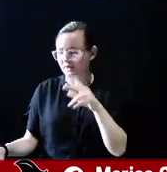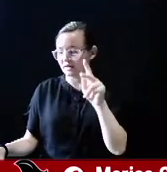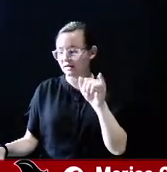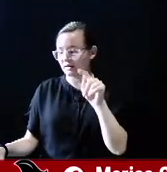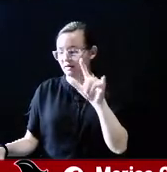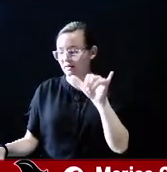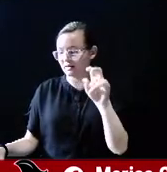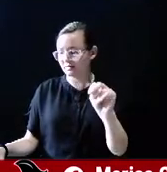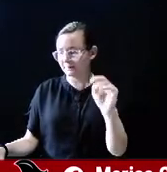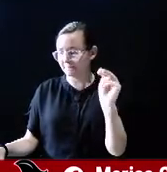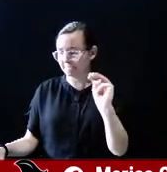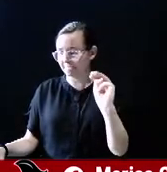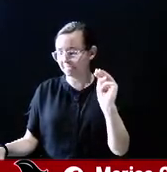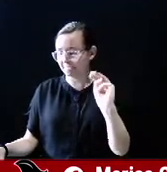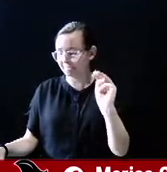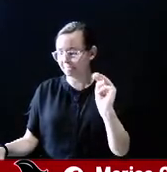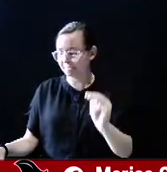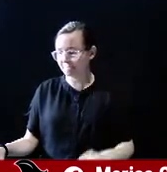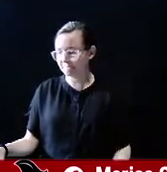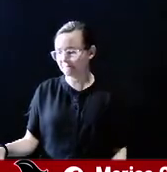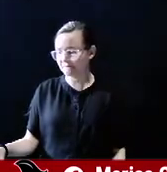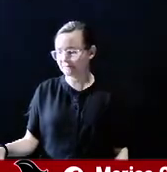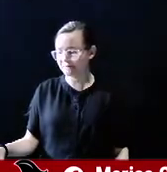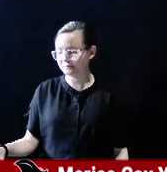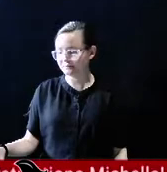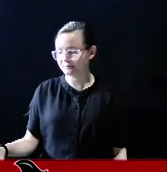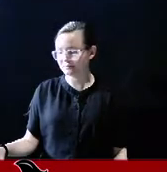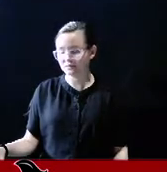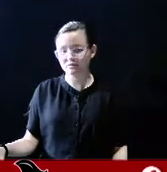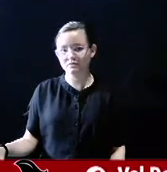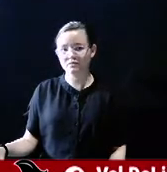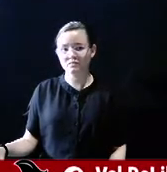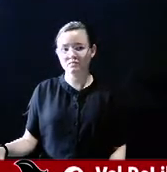Caitlin Nicole Moyers.